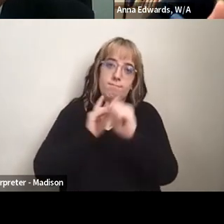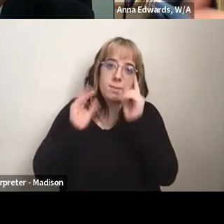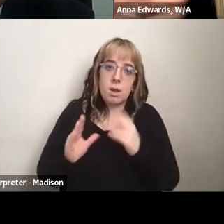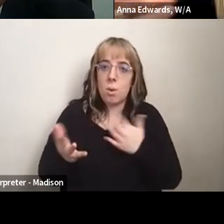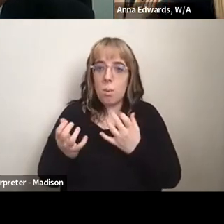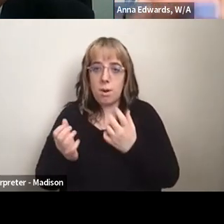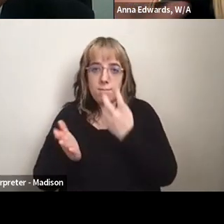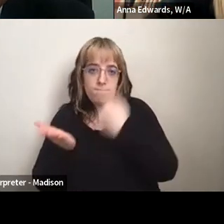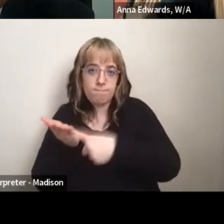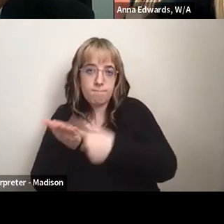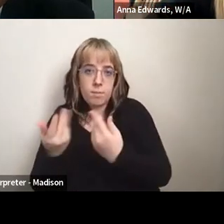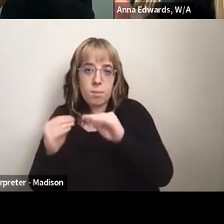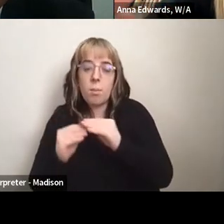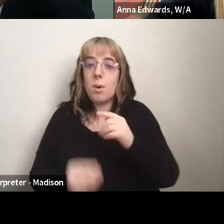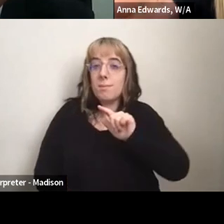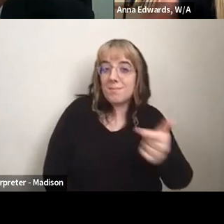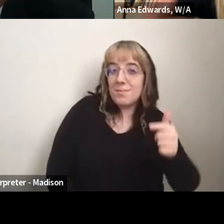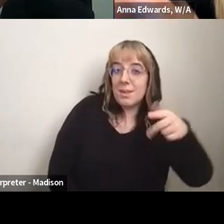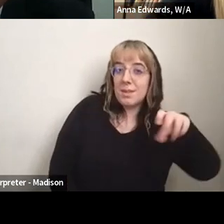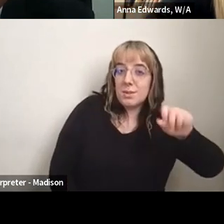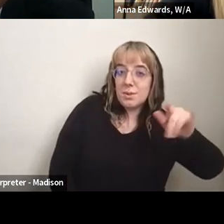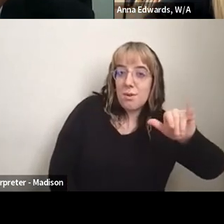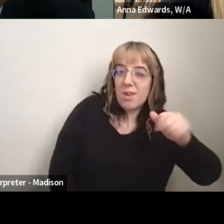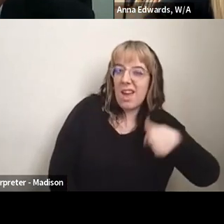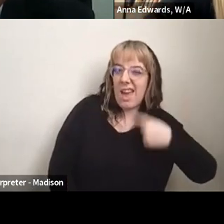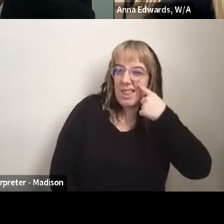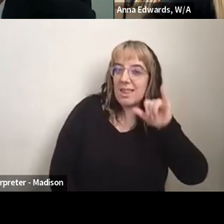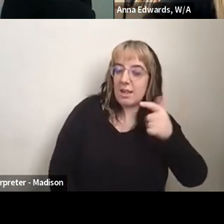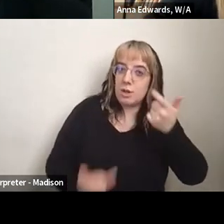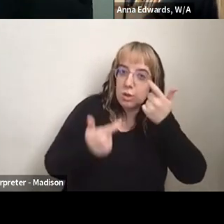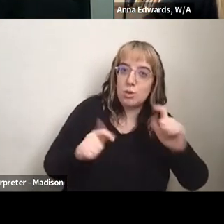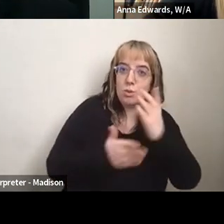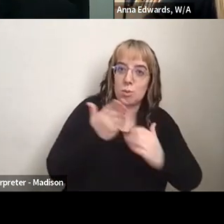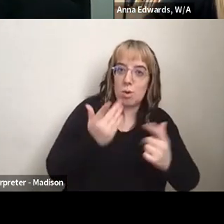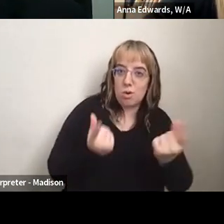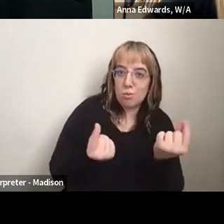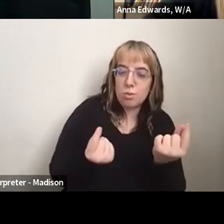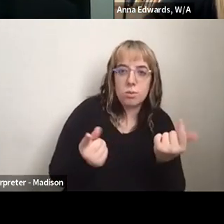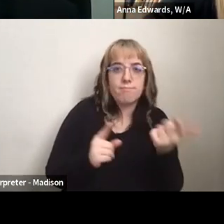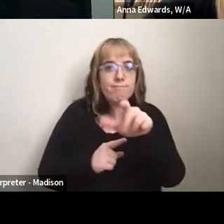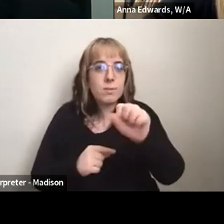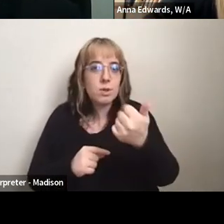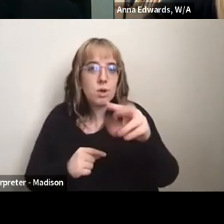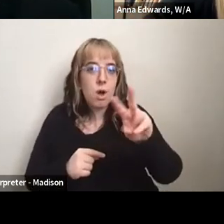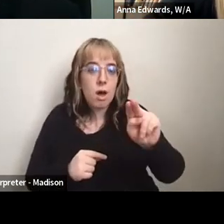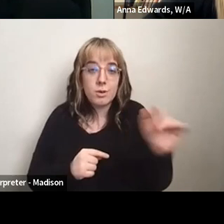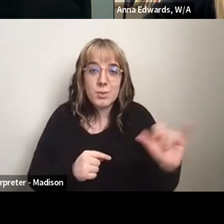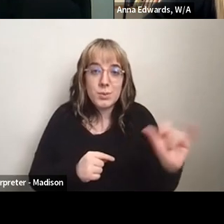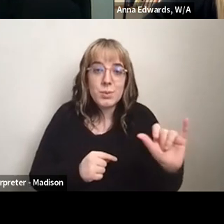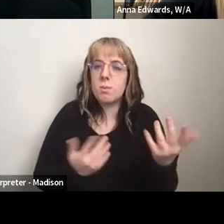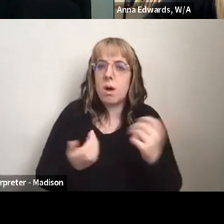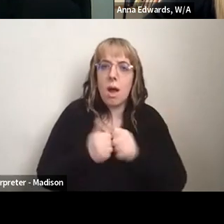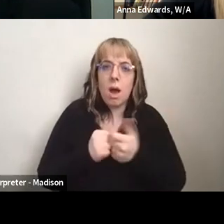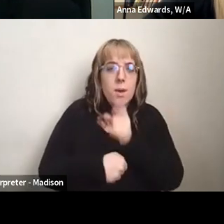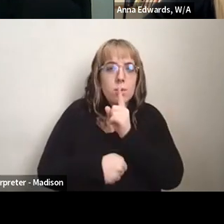And then Sophia, I know that's a big part of what you're doing as well, and Sean as well. Just how do you make sure that that you have